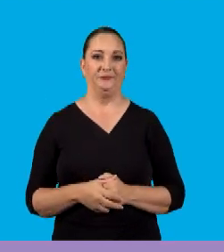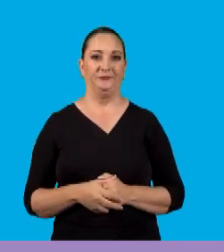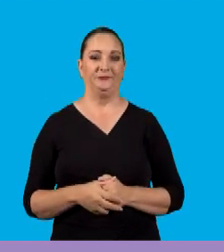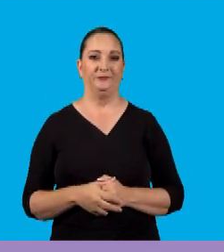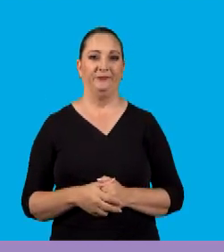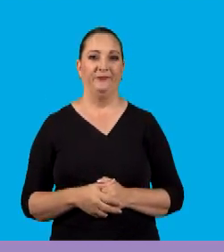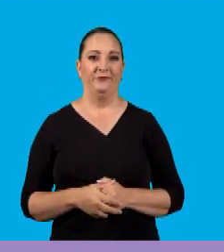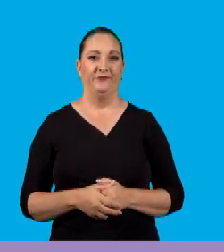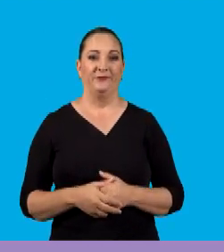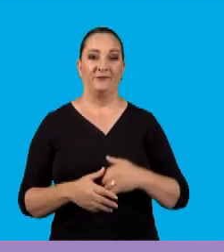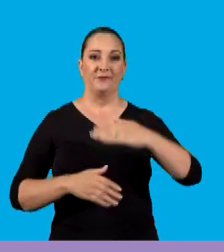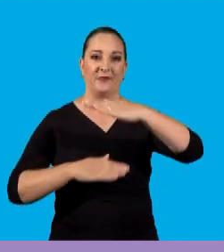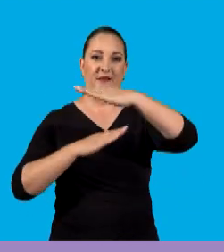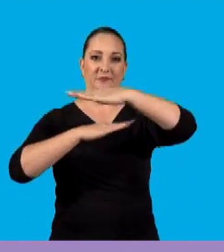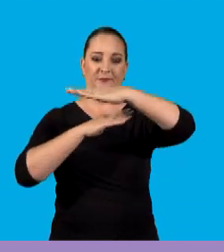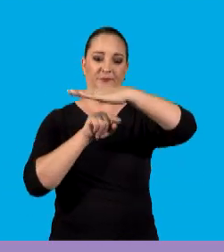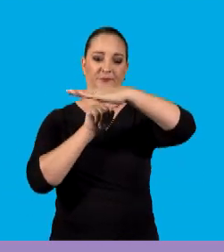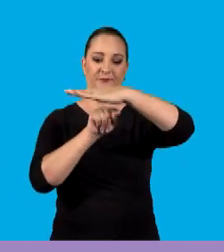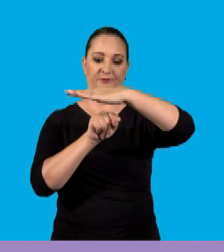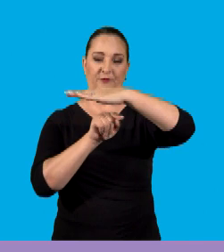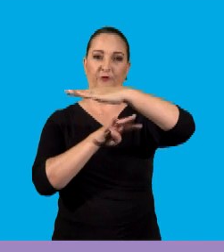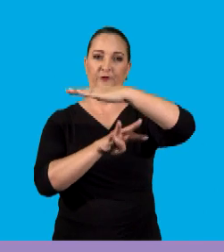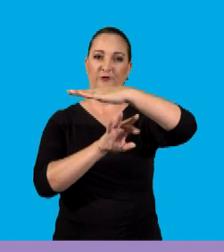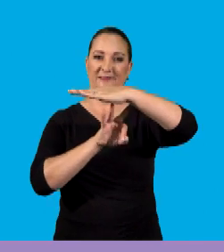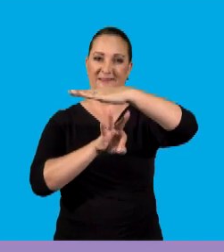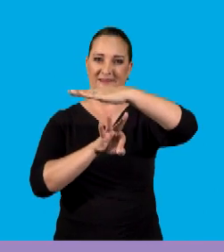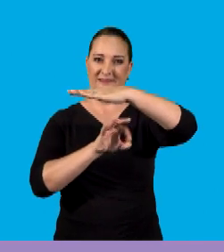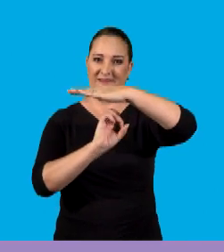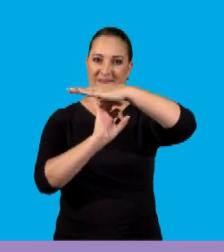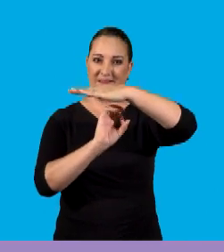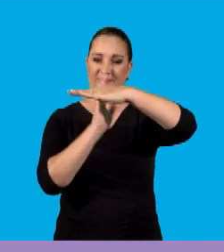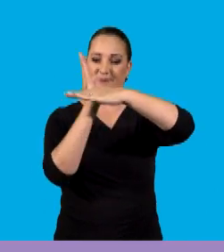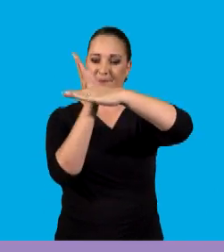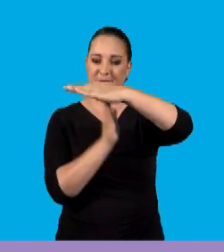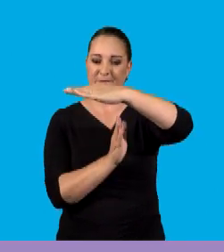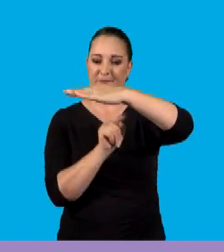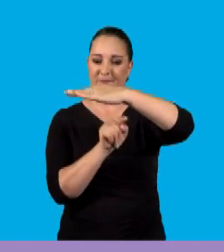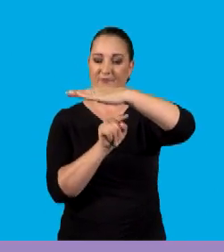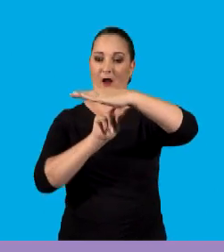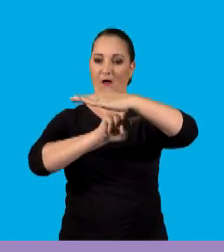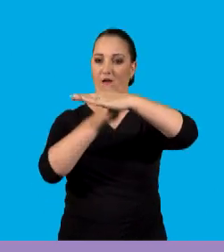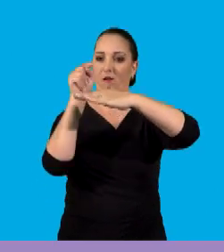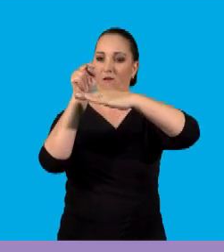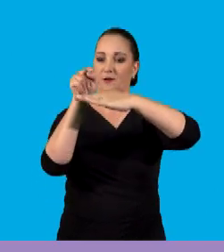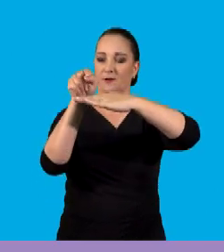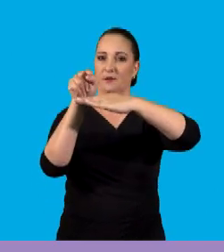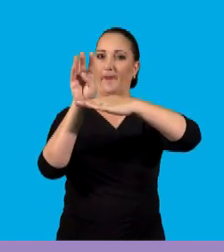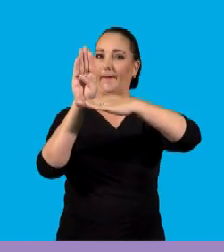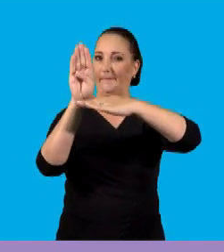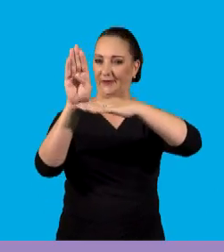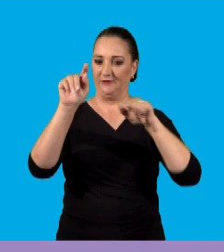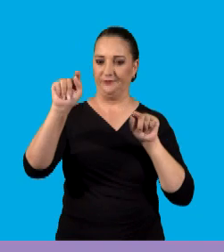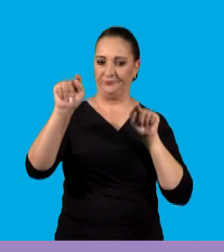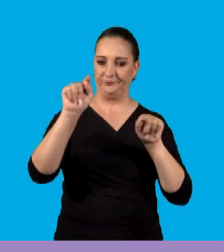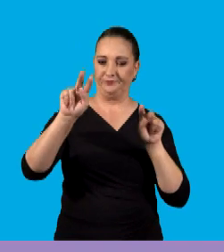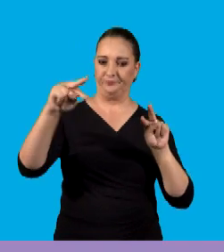then we are given one angle which is 43 degrees. 43 degrees is vertically opposite to